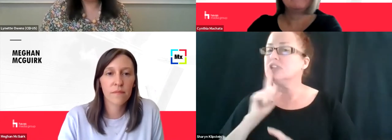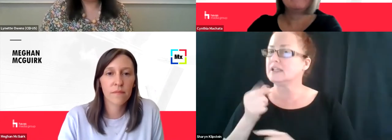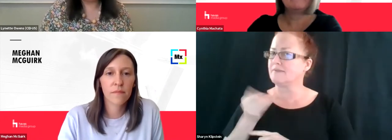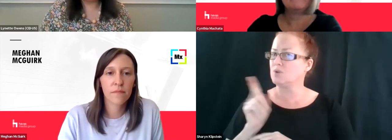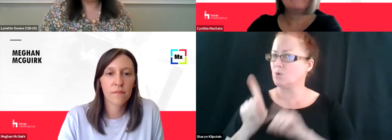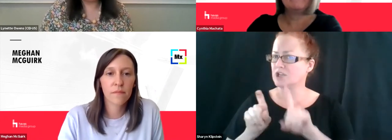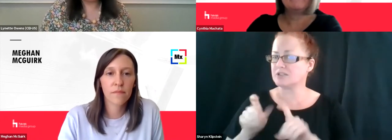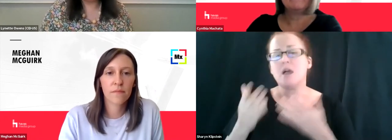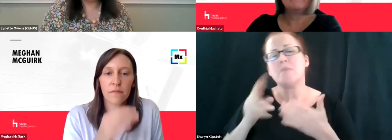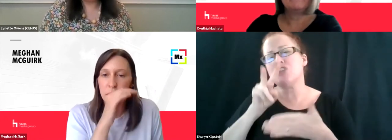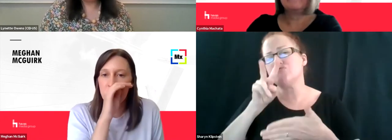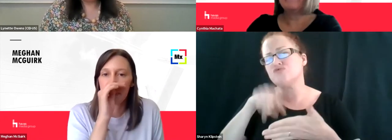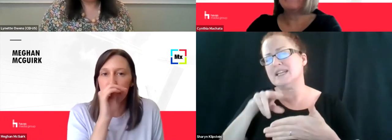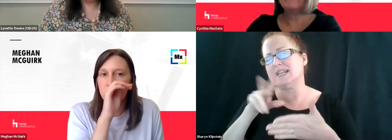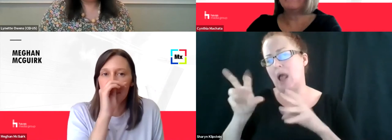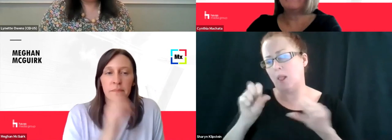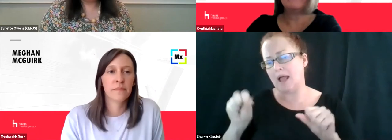we might read them out loud, even though, um,